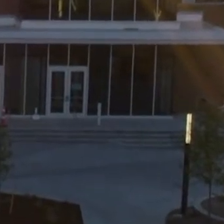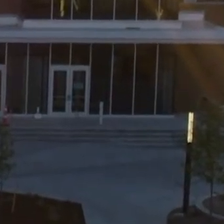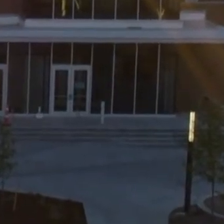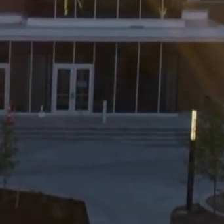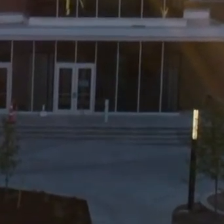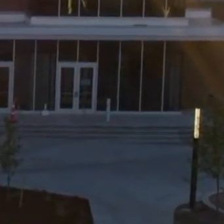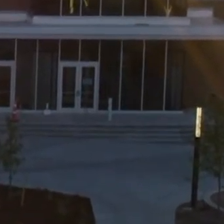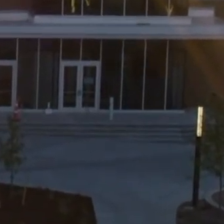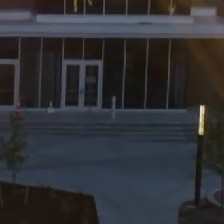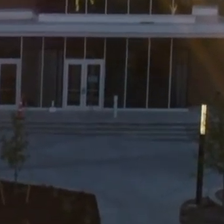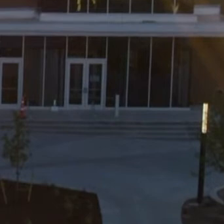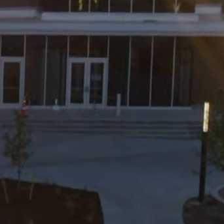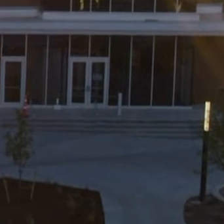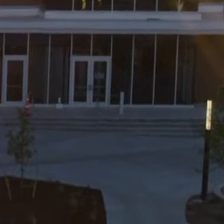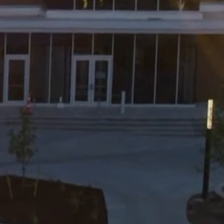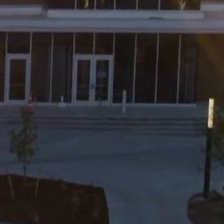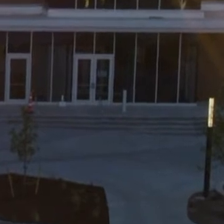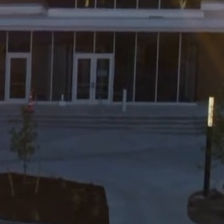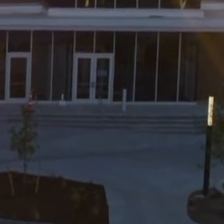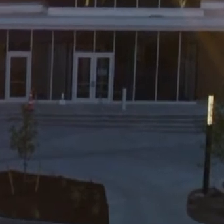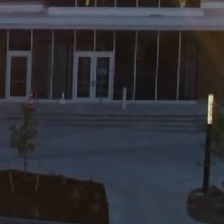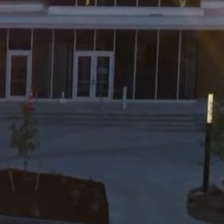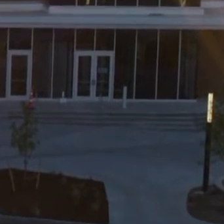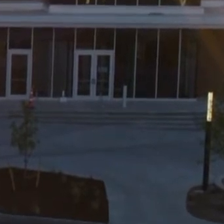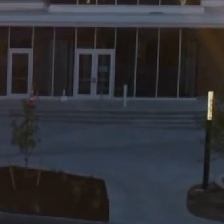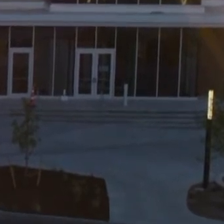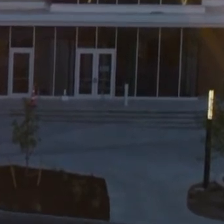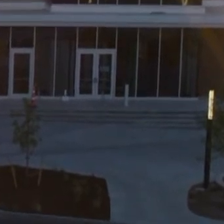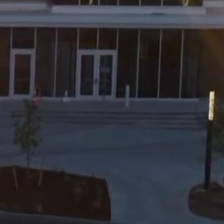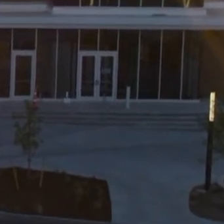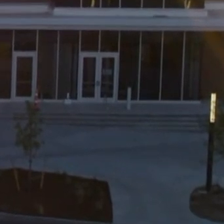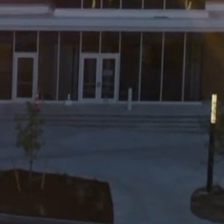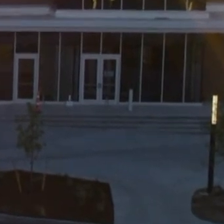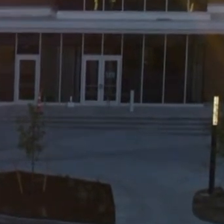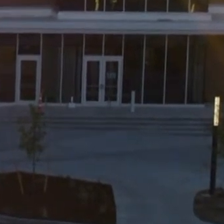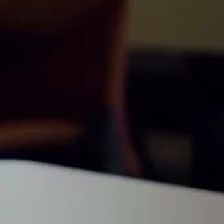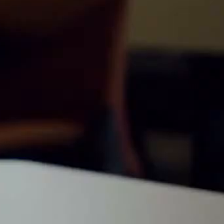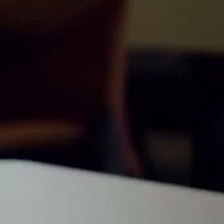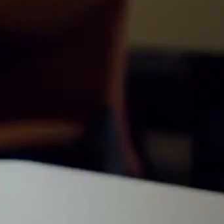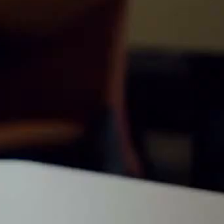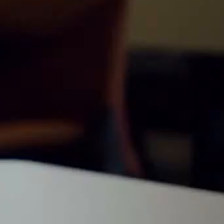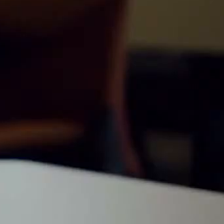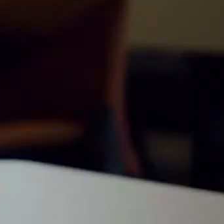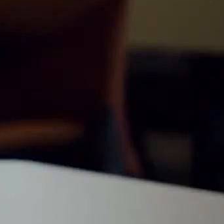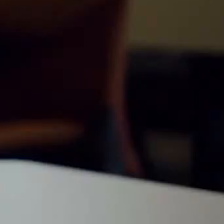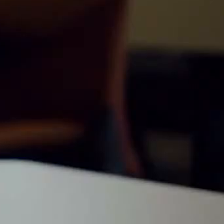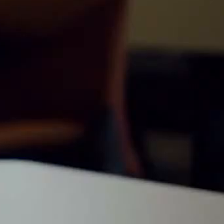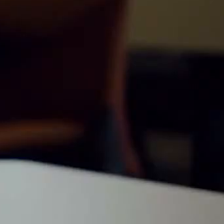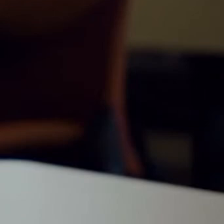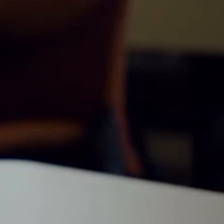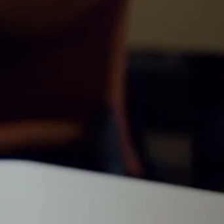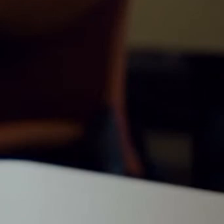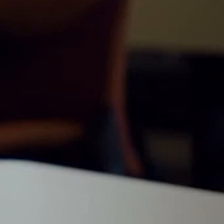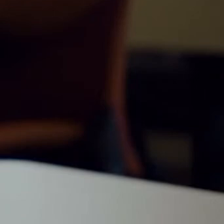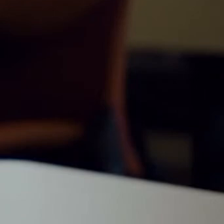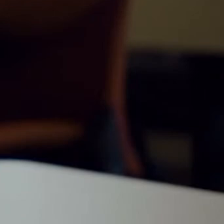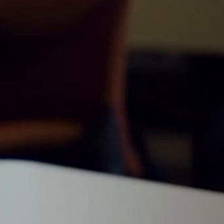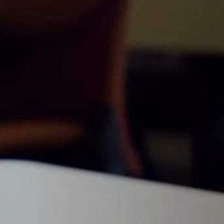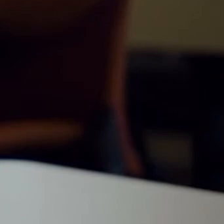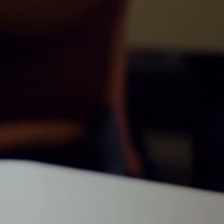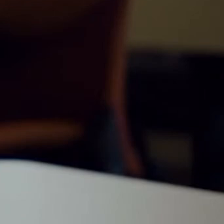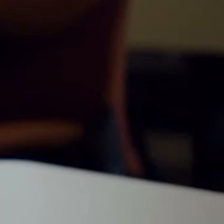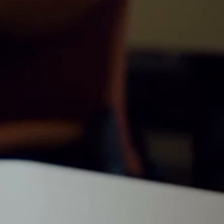of a better partnership. We found with Centura Health a shared vision and a commitment to create a sport medicine performance